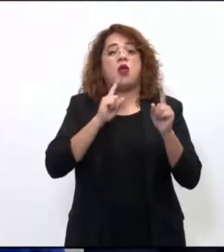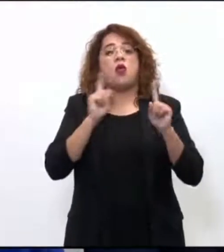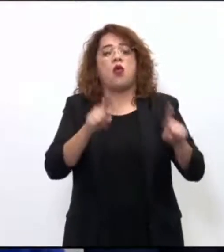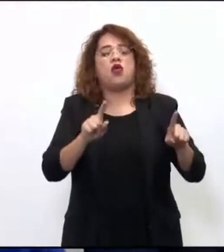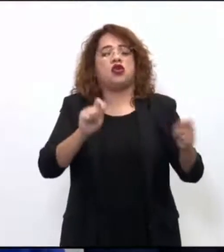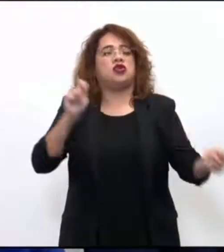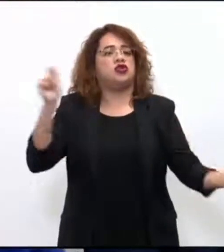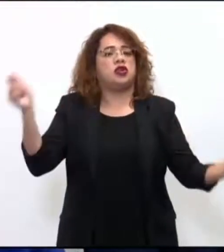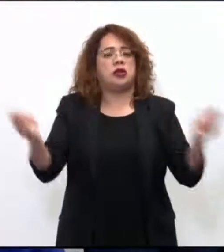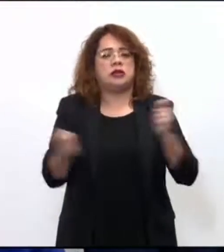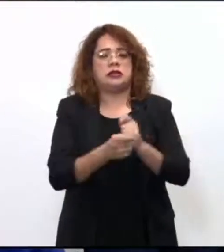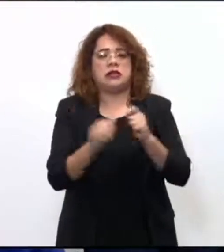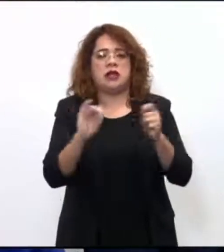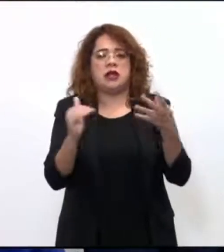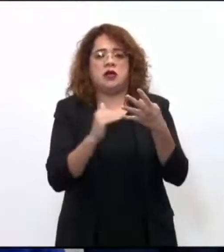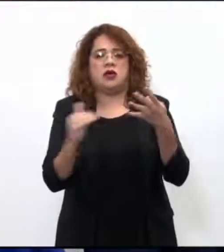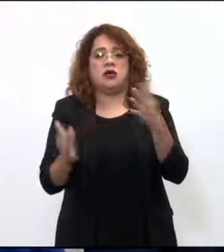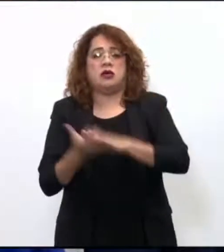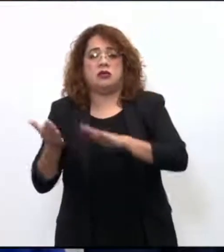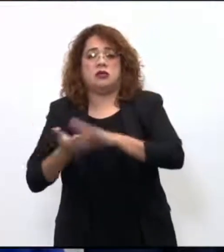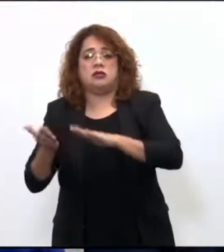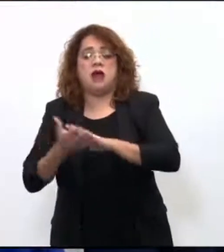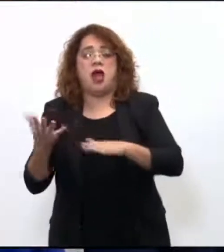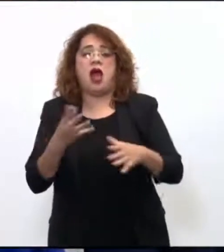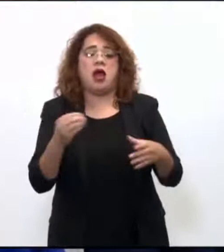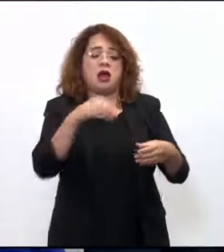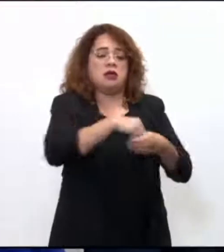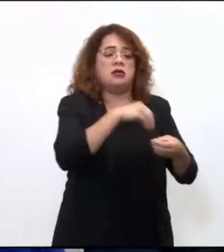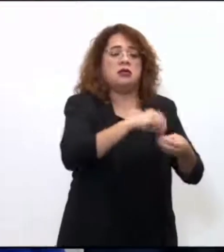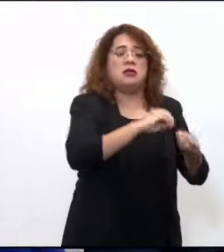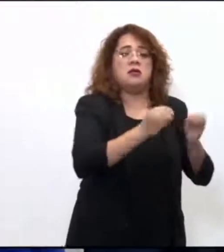to capacity and operations following state guidance.